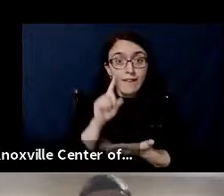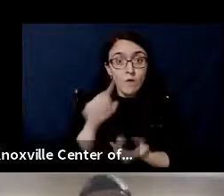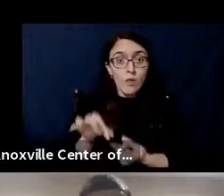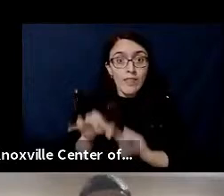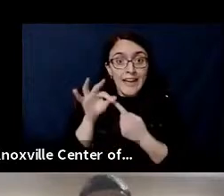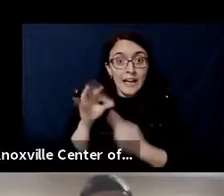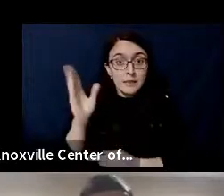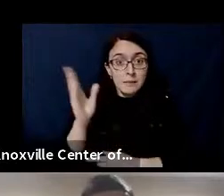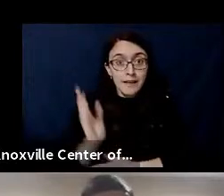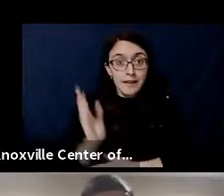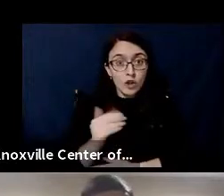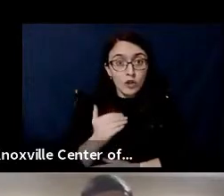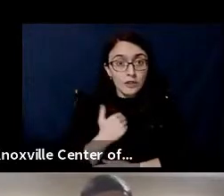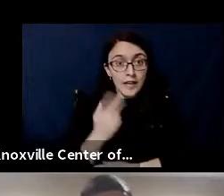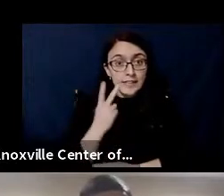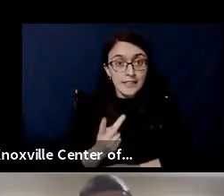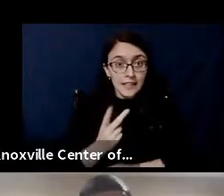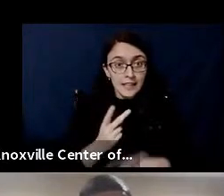are present?